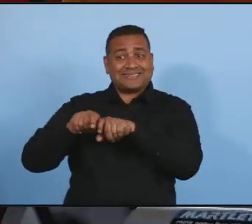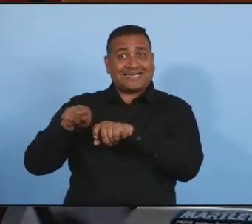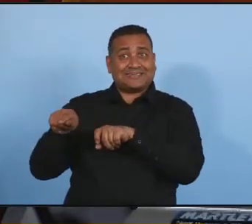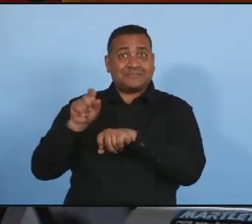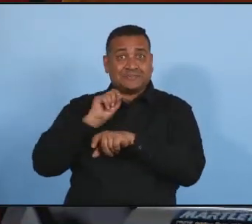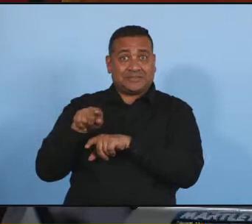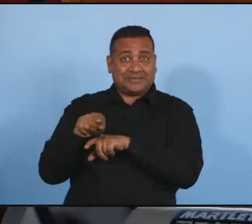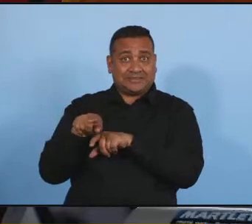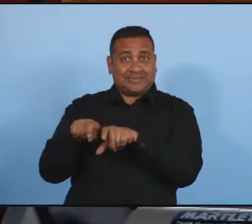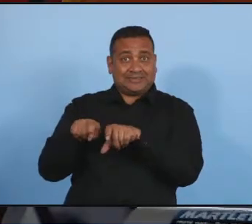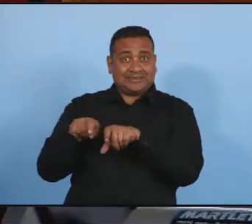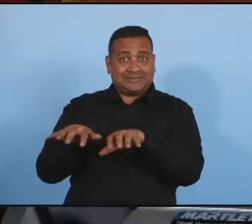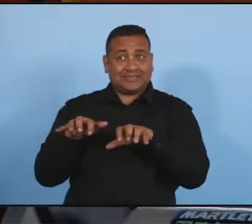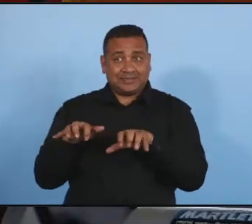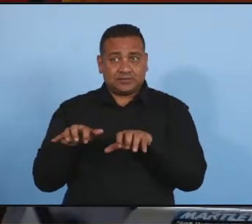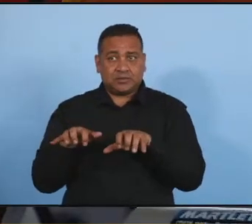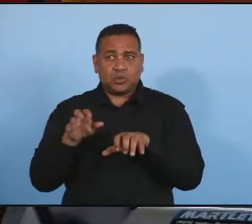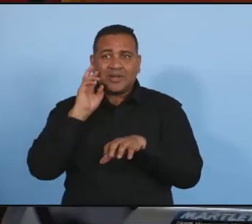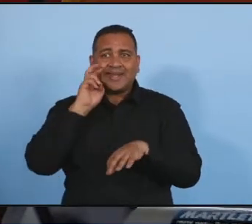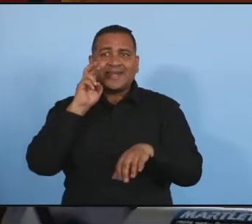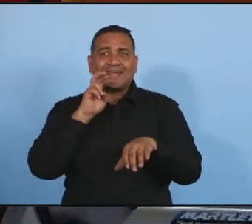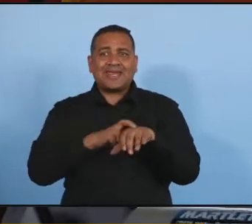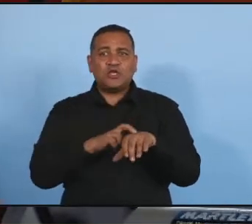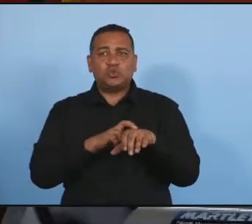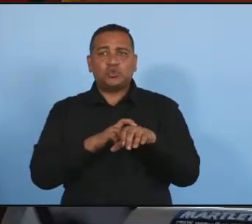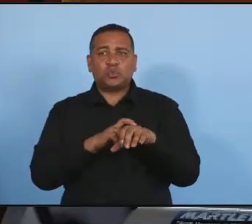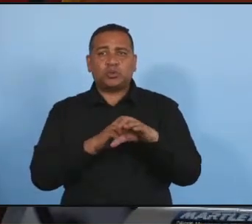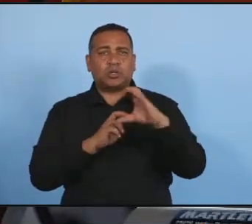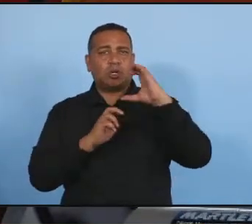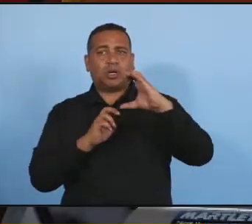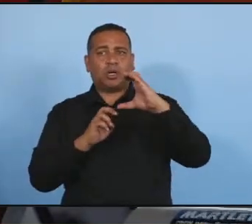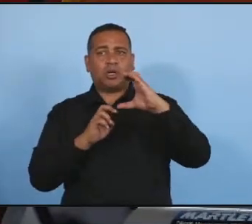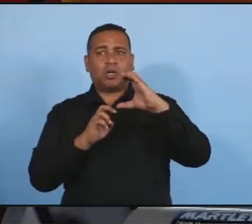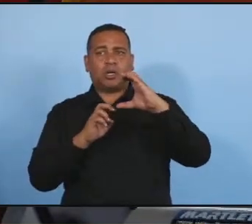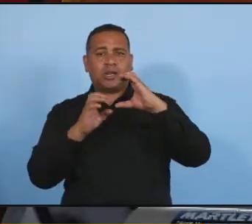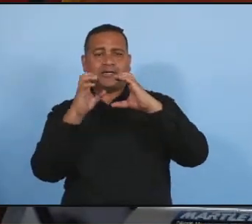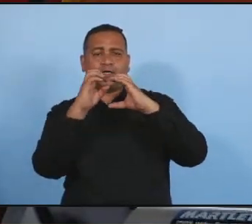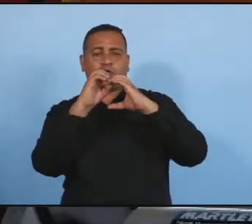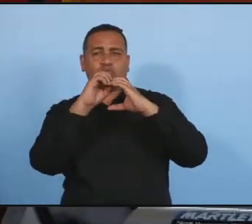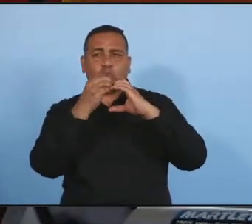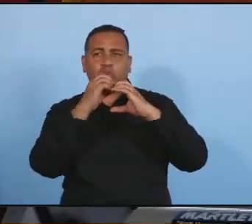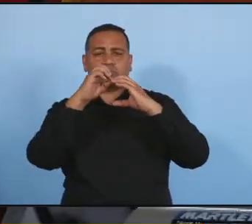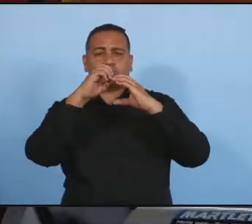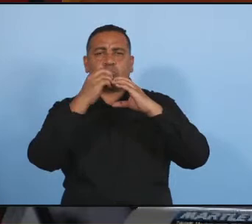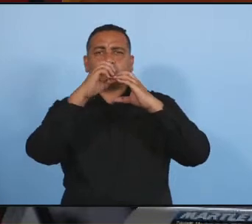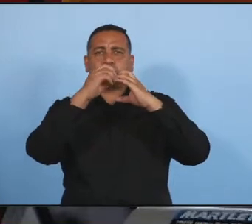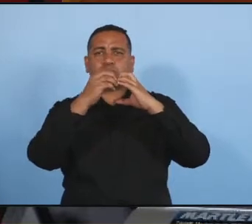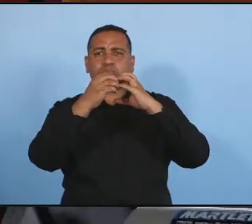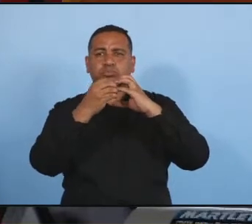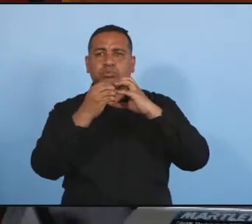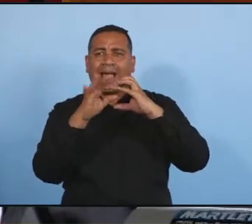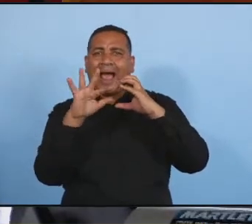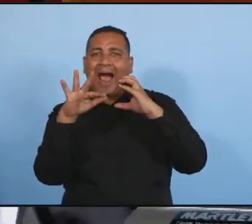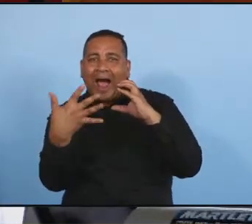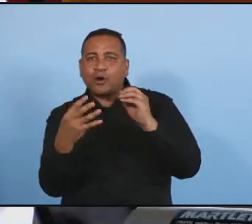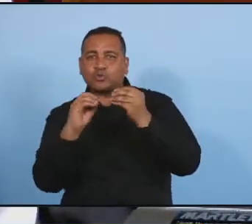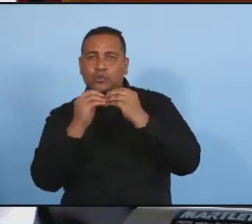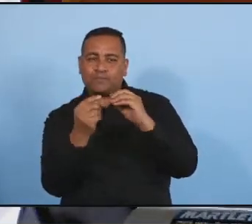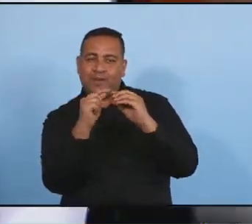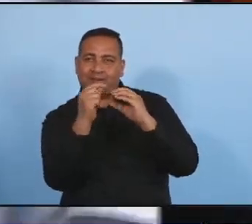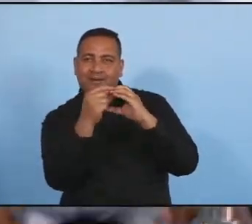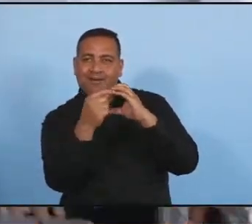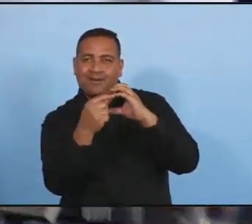to do external threads, internal threads, with keyways, with radiuses, with the pulley as well. Okay. With threads onto it. All right.